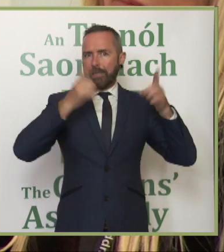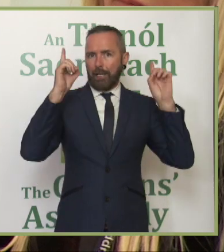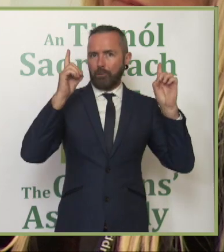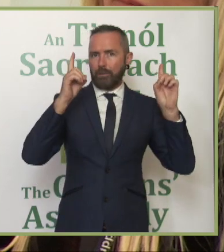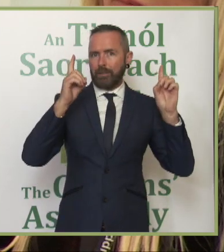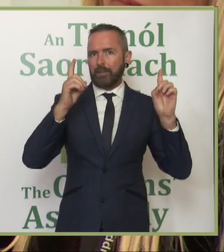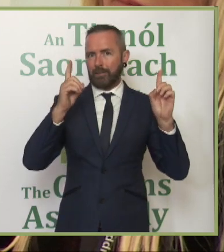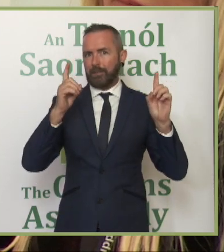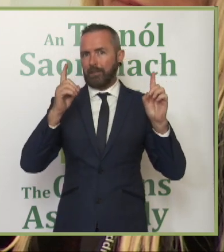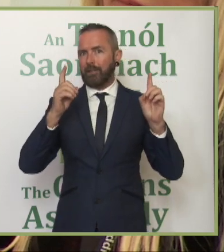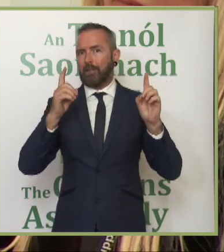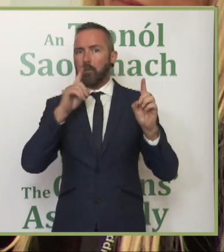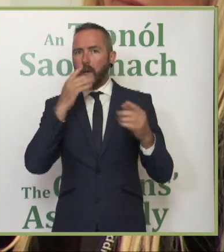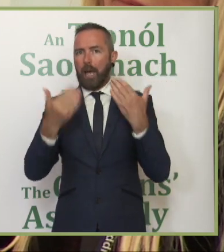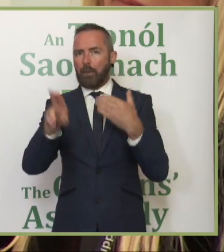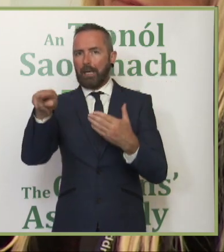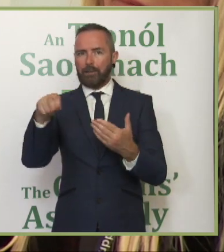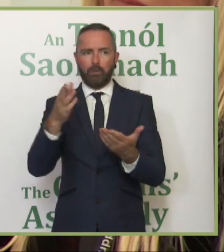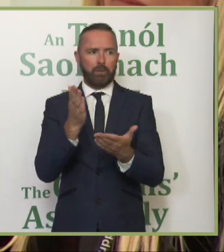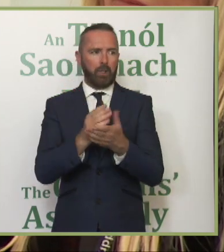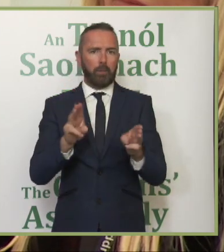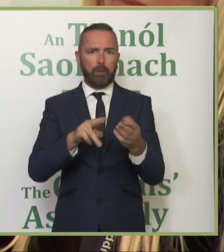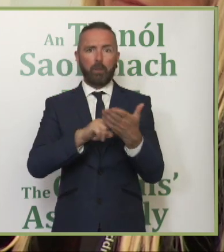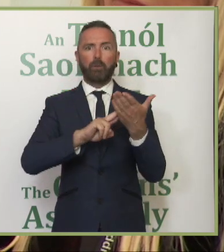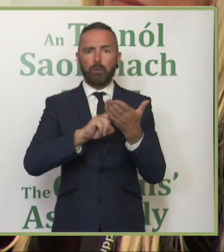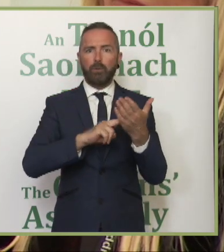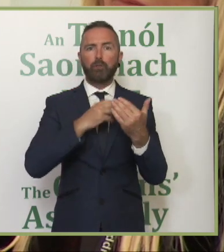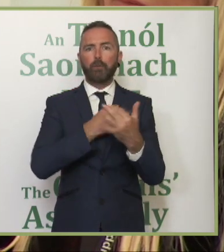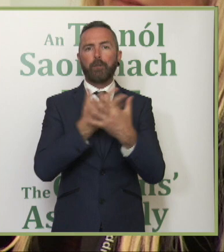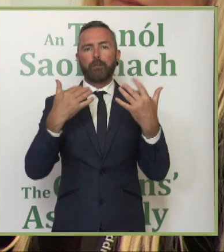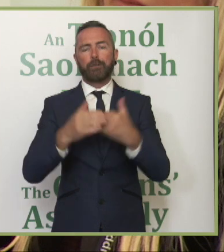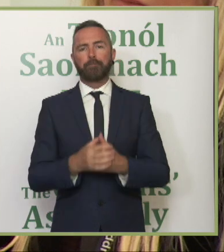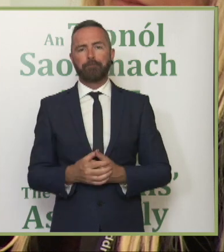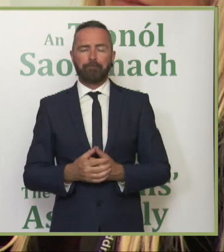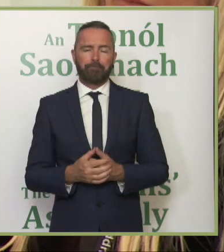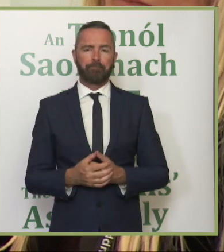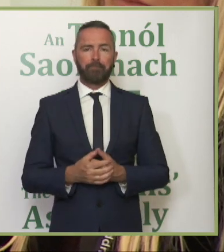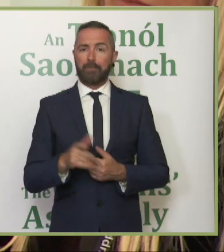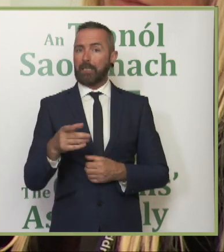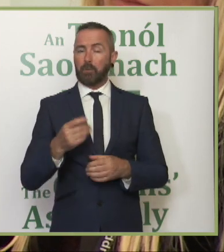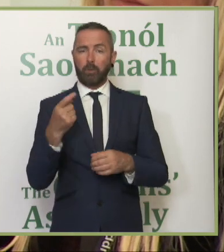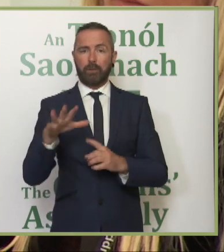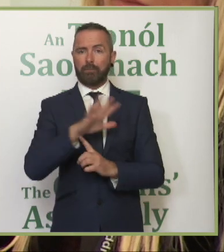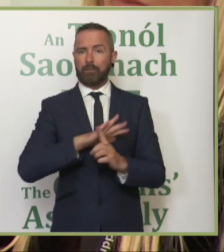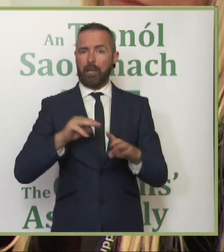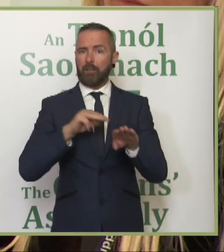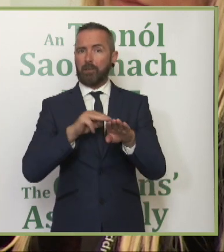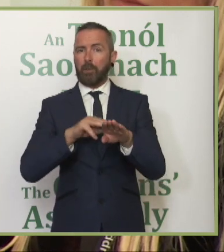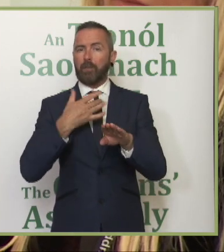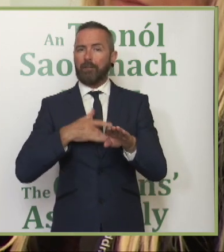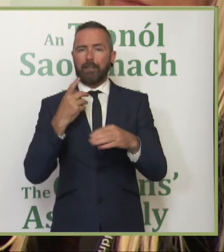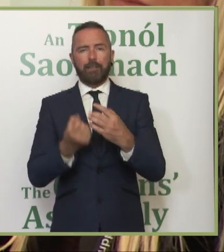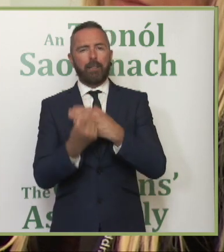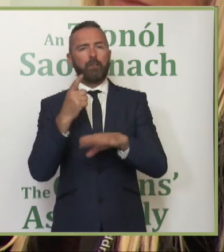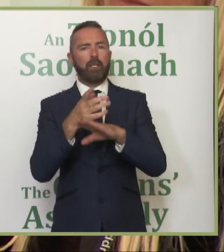But how do you stop people who consume substances tend to take bigger and bigger doses? And so it's really, I think there is an issue there